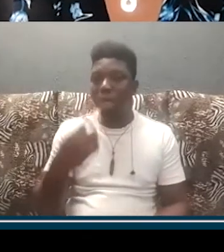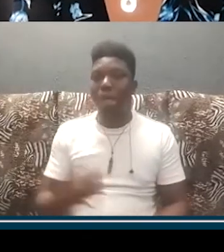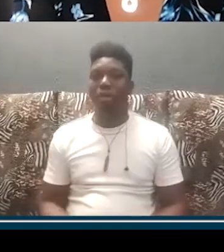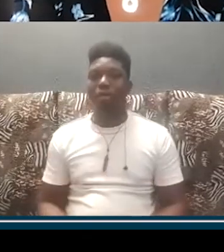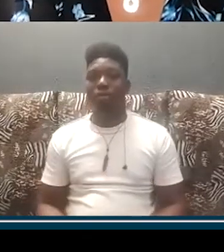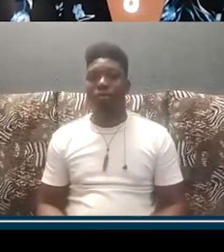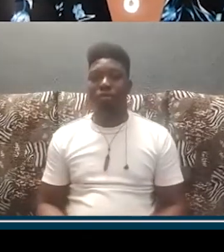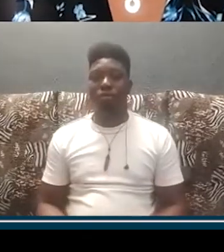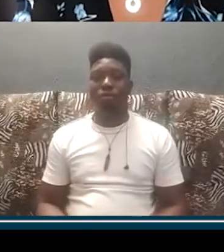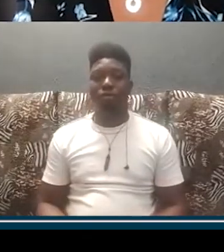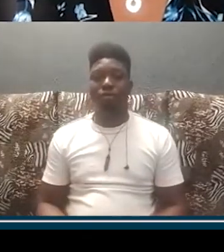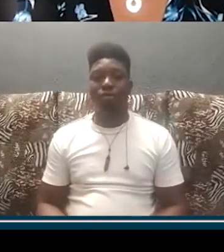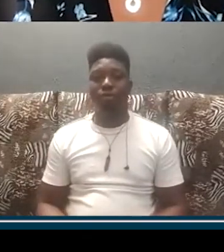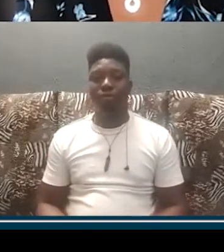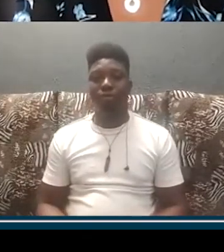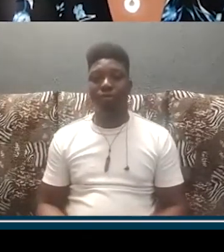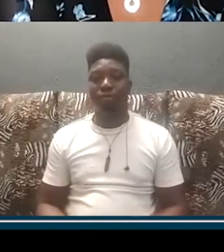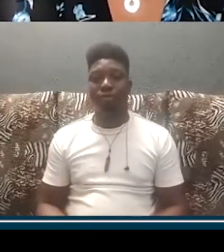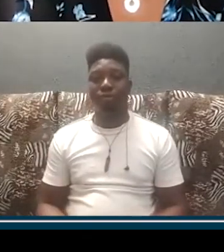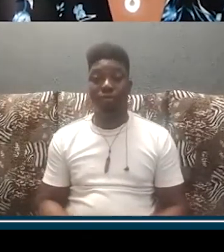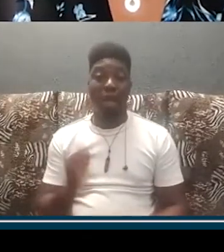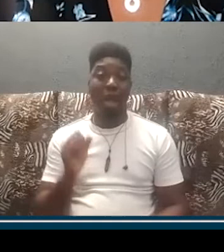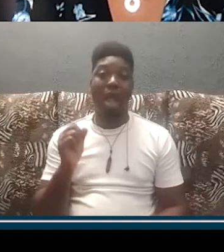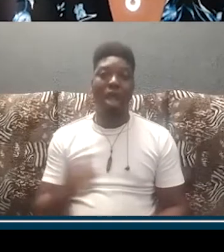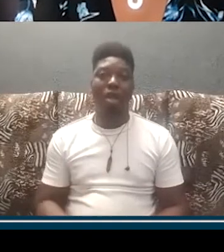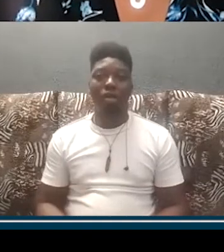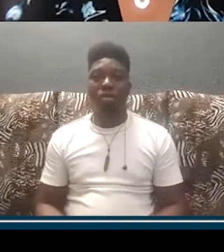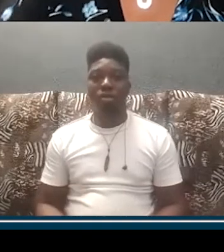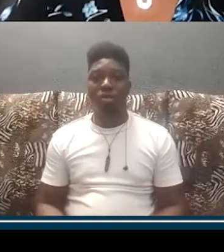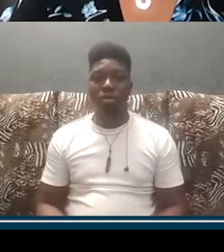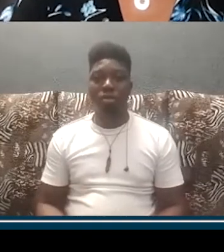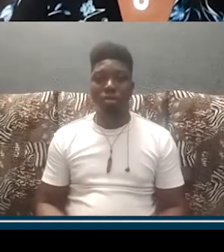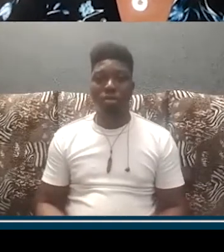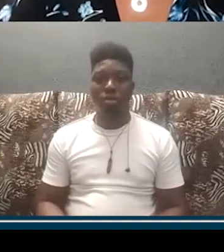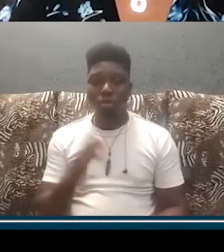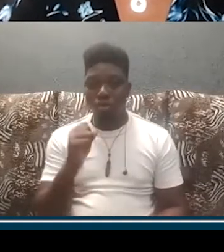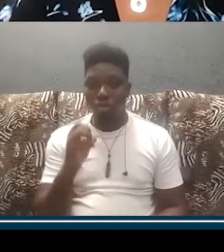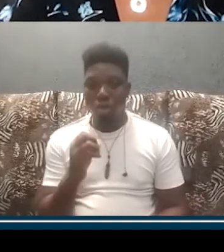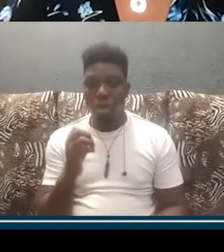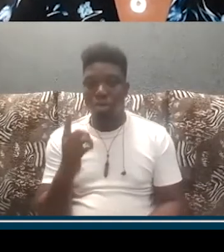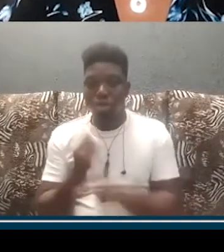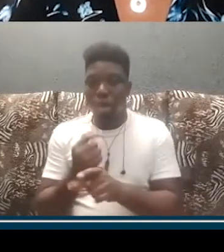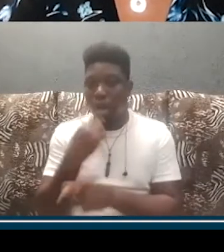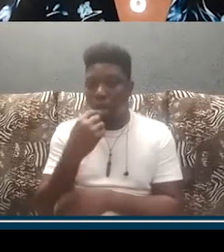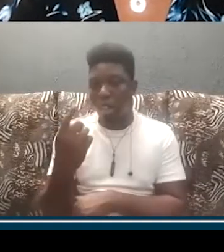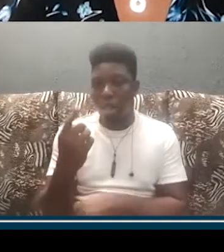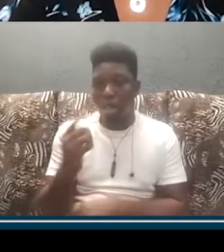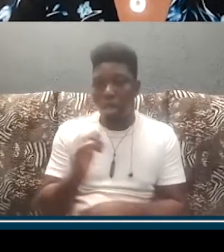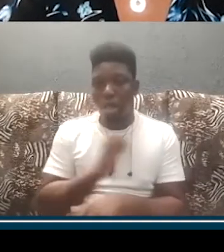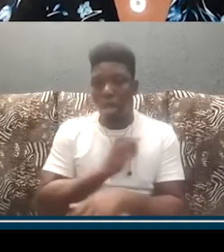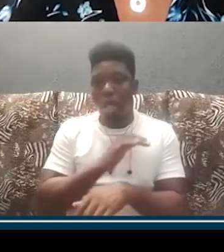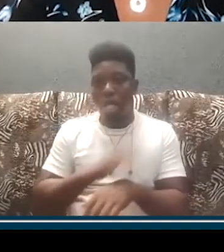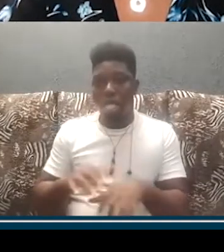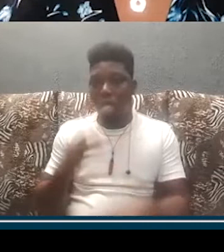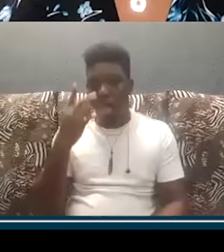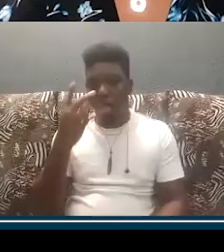too quiet? Plates. Yeah. No, so they must not have heard what you just said, because I don't see anybody like burning trash cans or